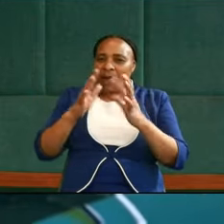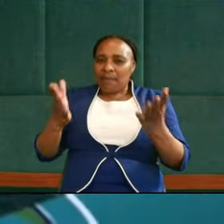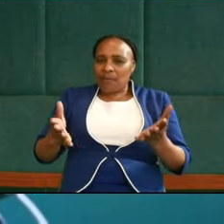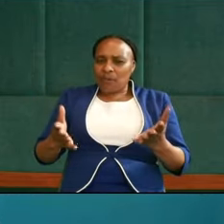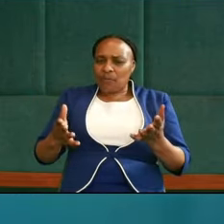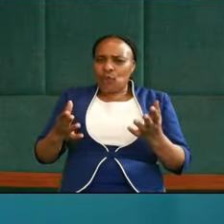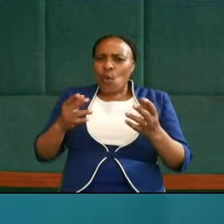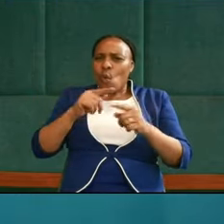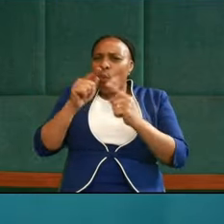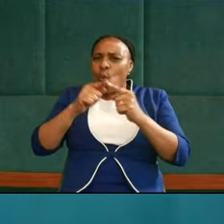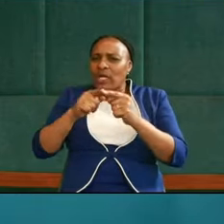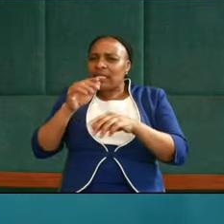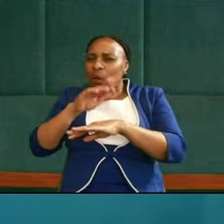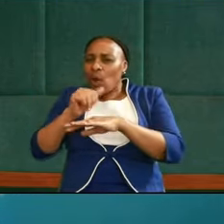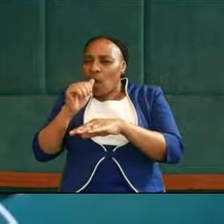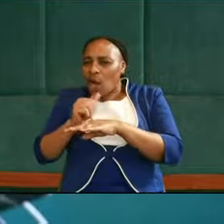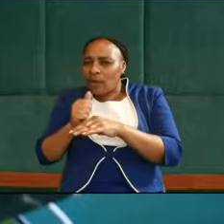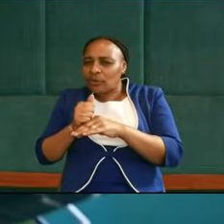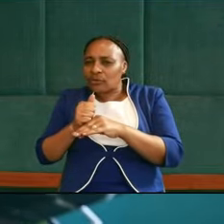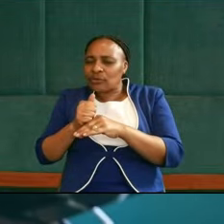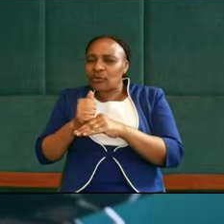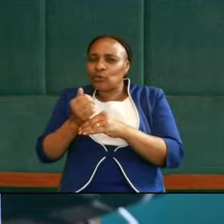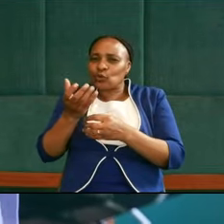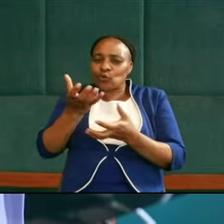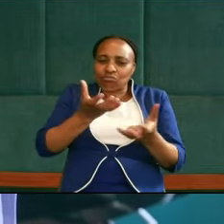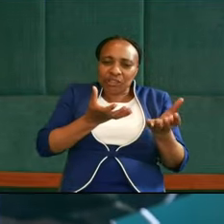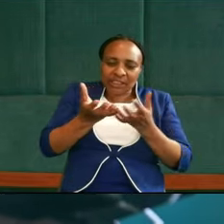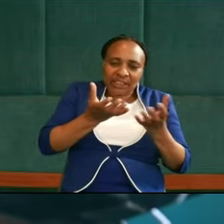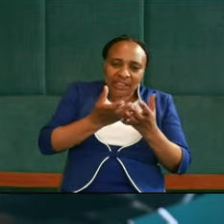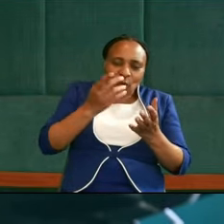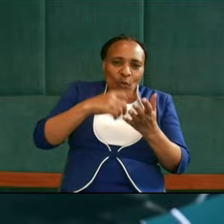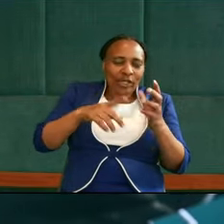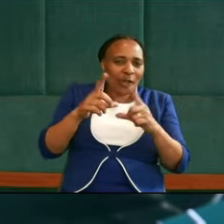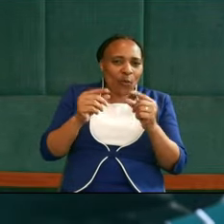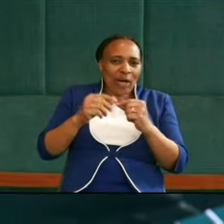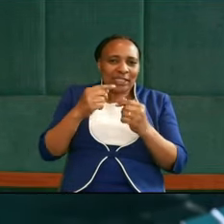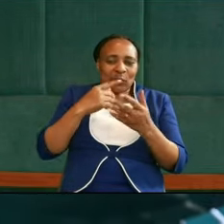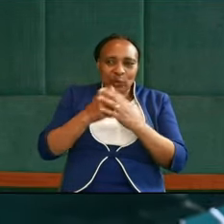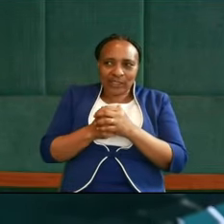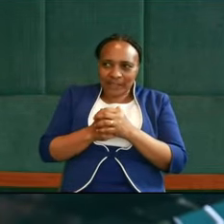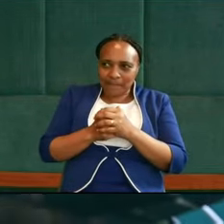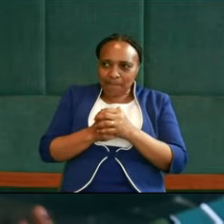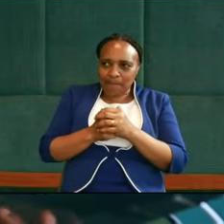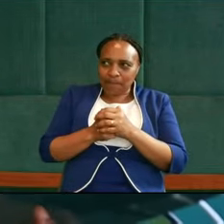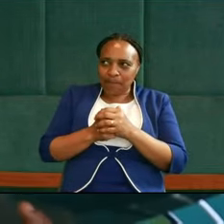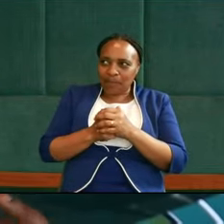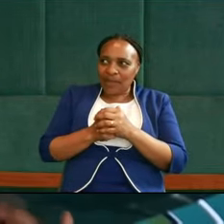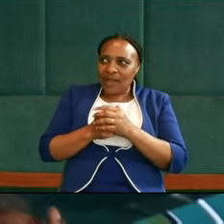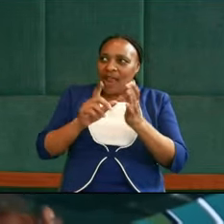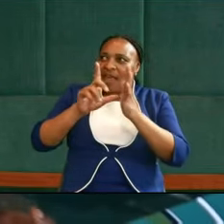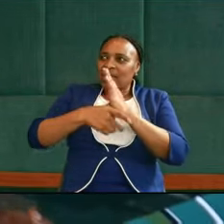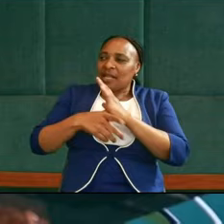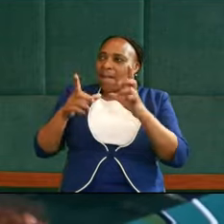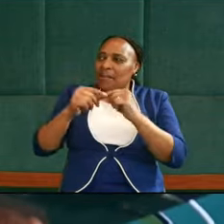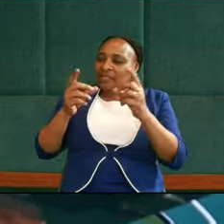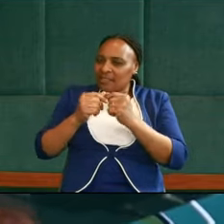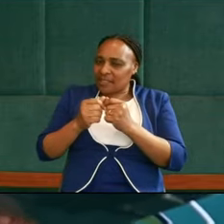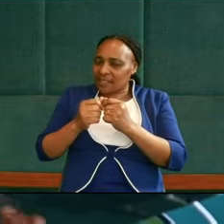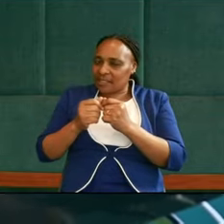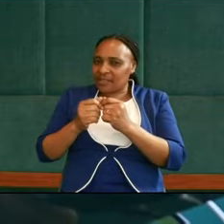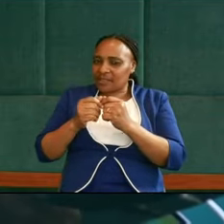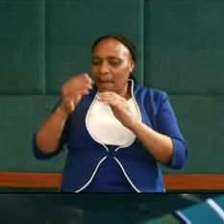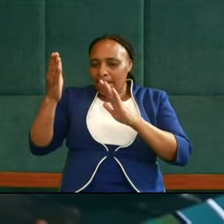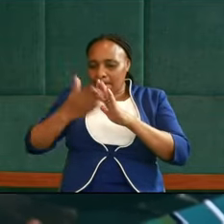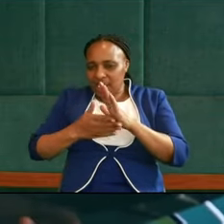them the Waldensians. Listen to what Ellen White says concerning them from the book Selected Messages, book 2,